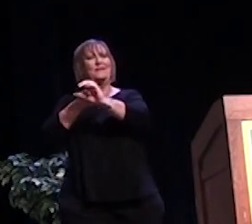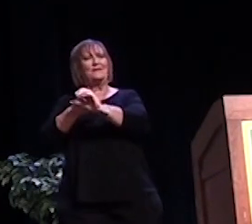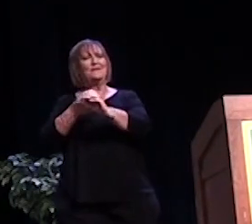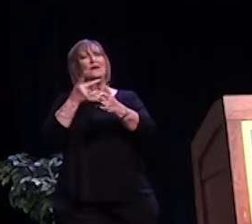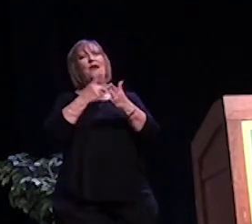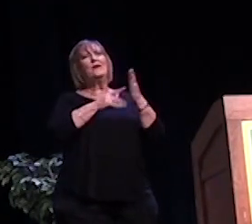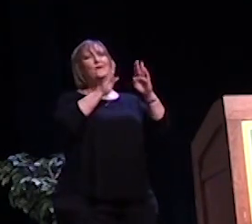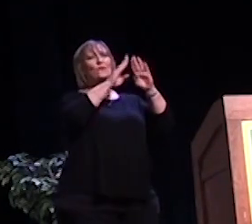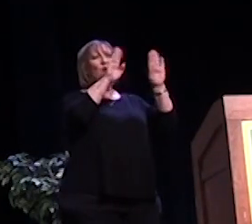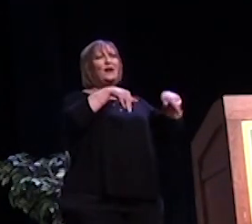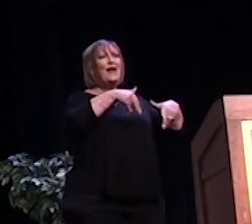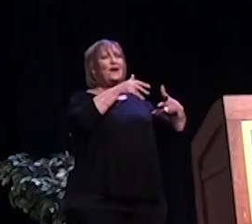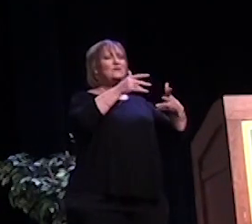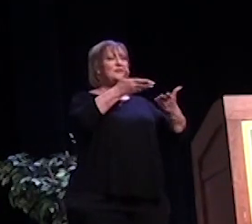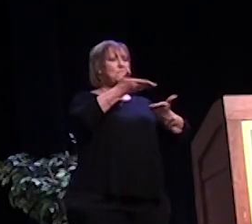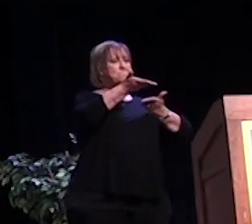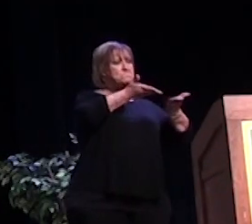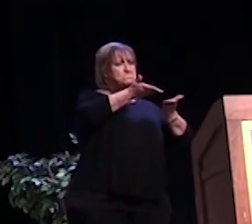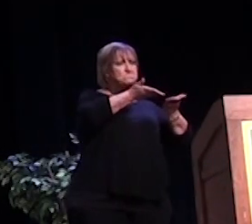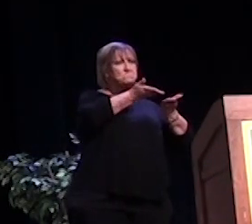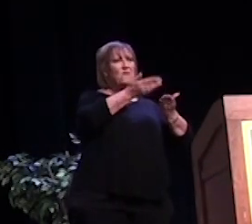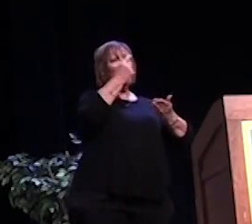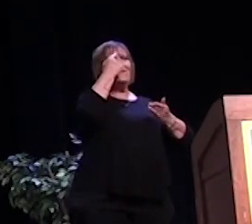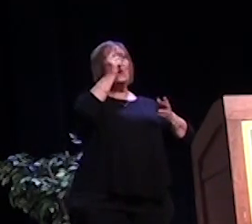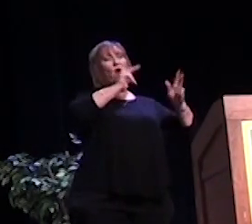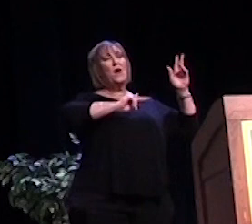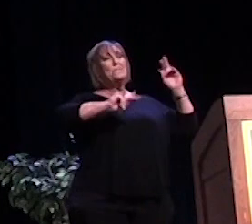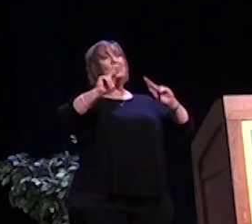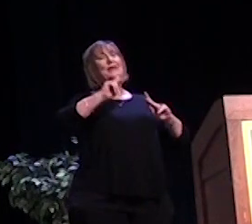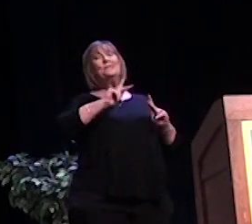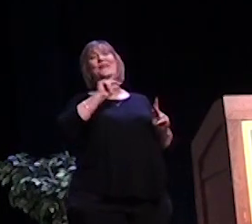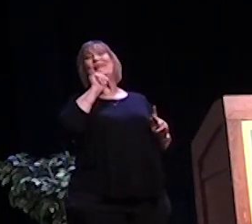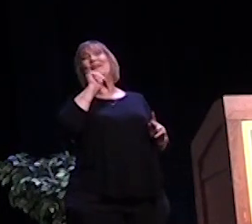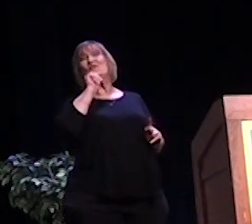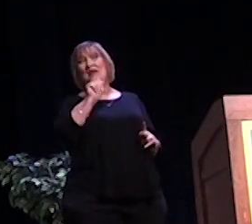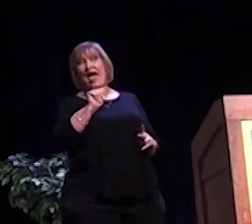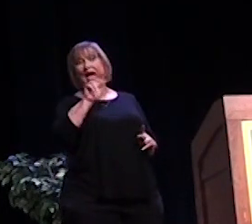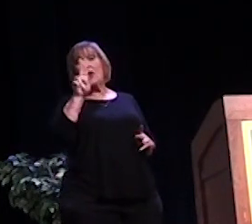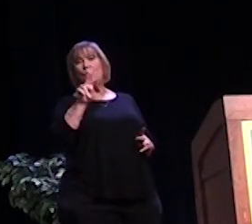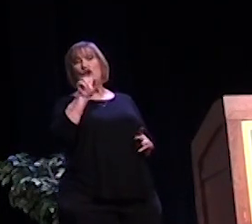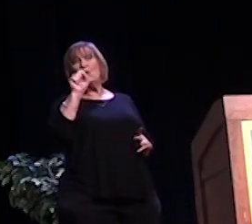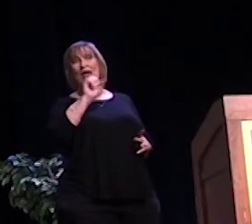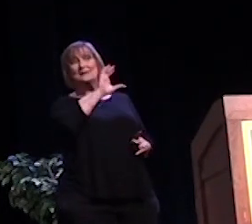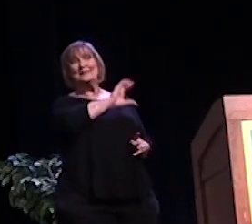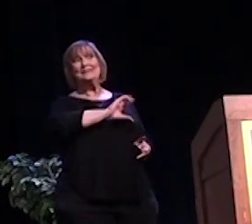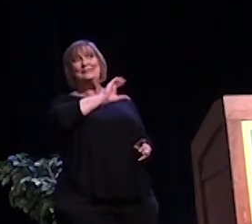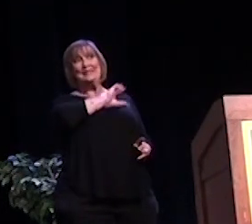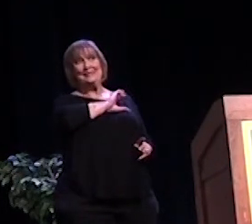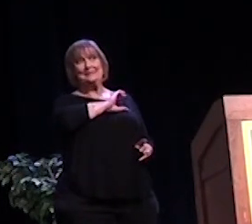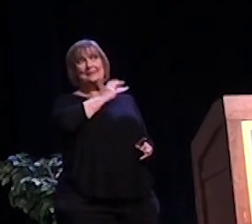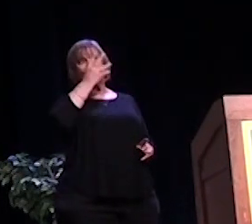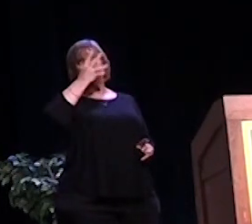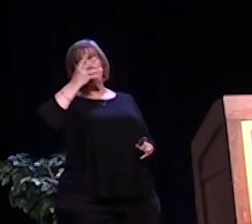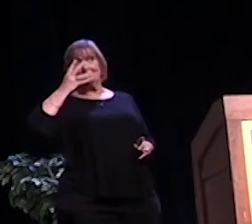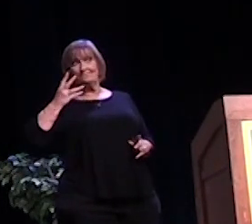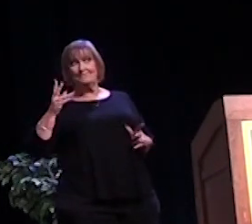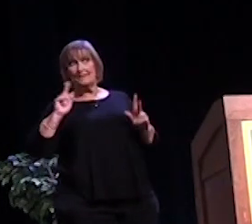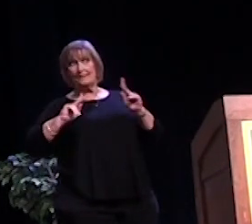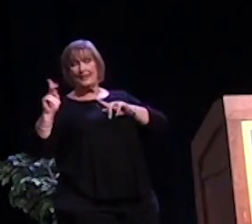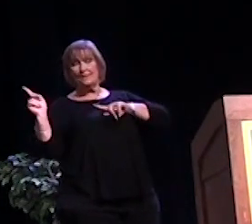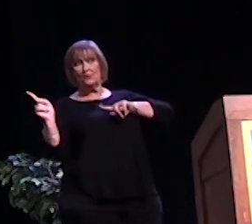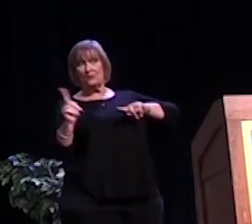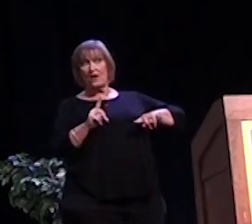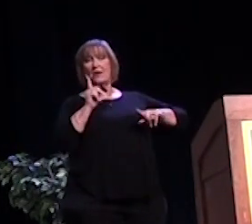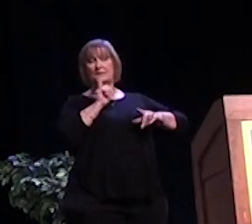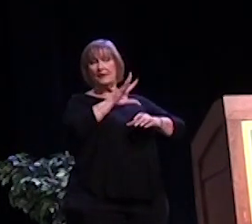are available for folks that are not U.S. citizens to access? Can they access the programs that you all just